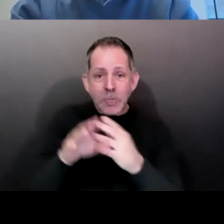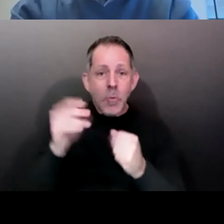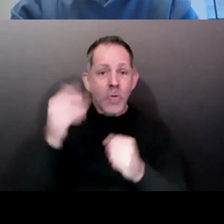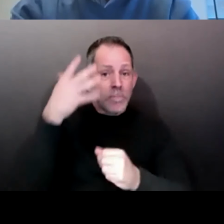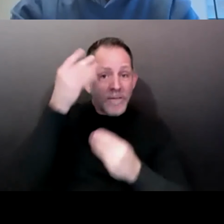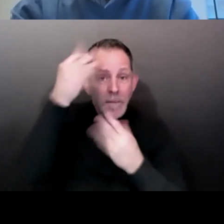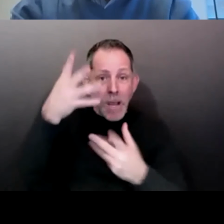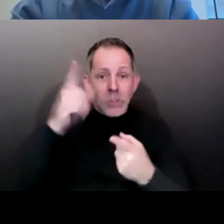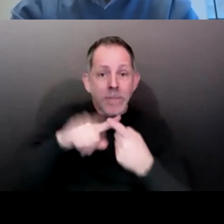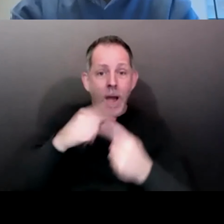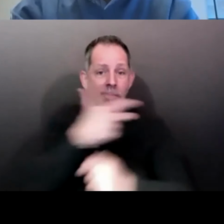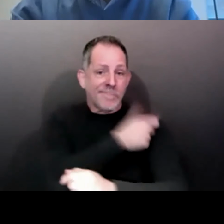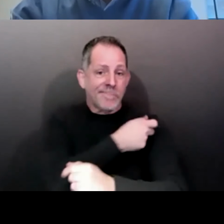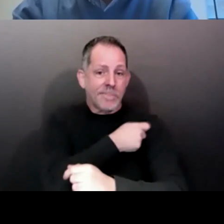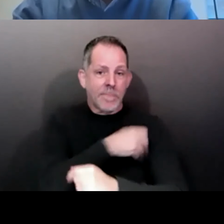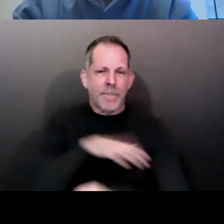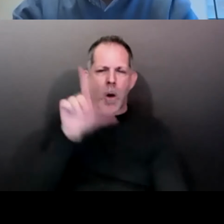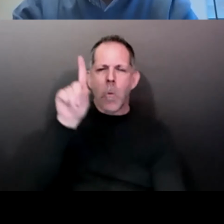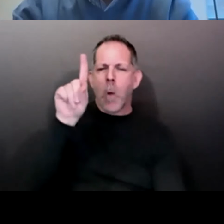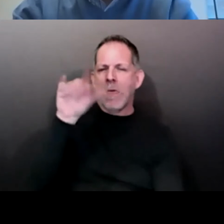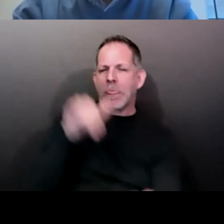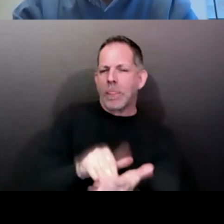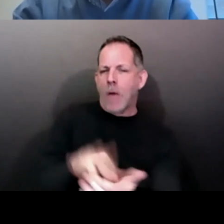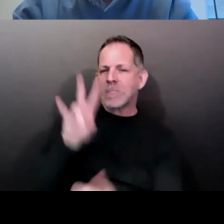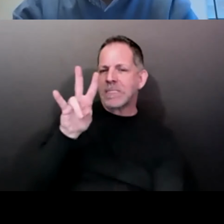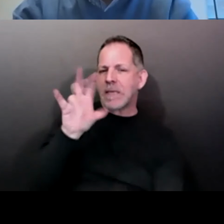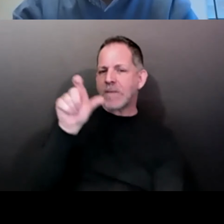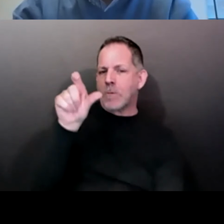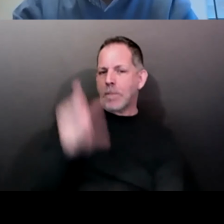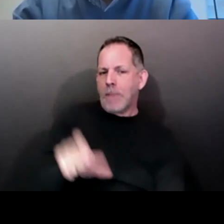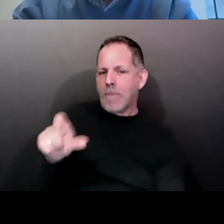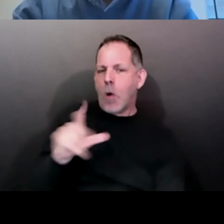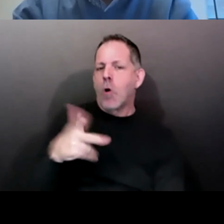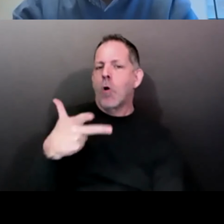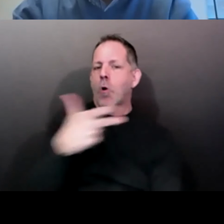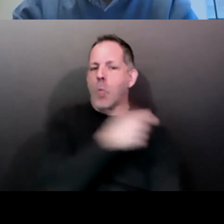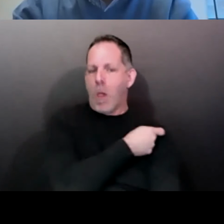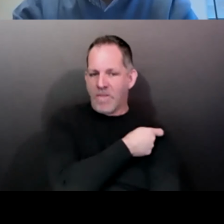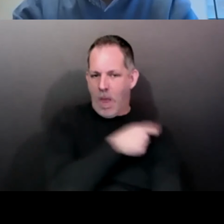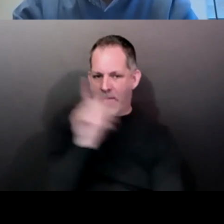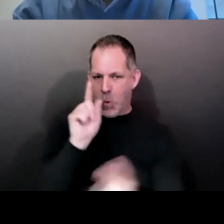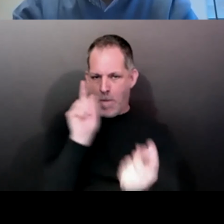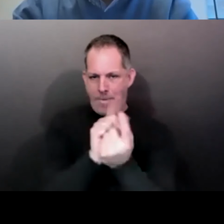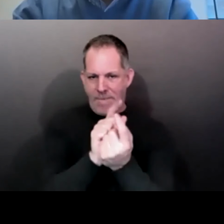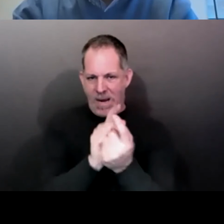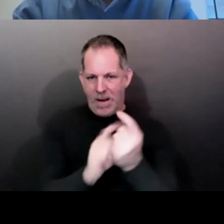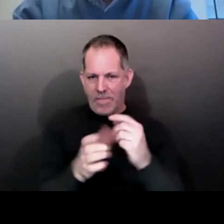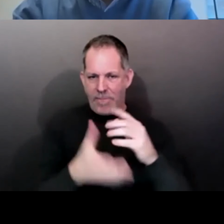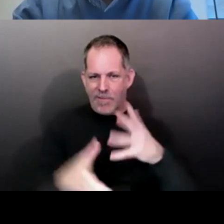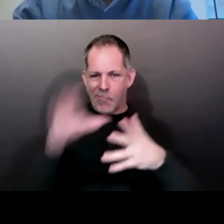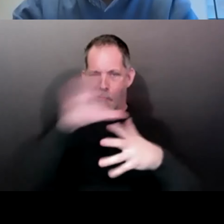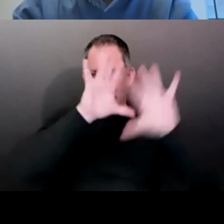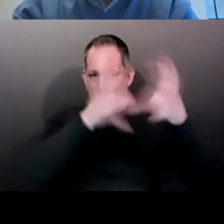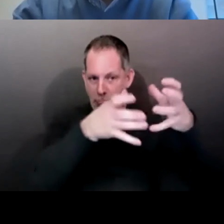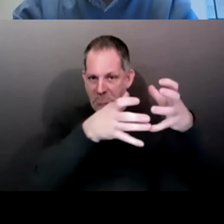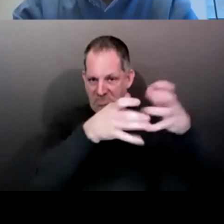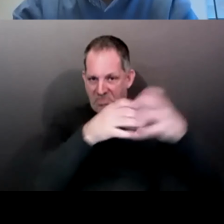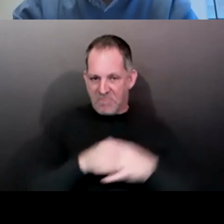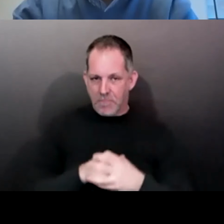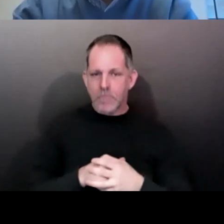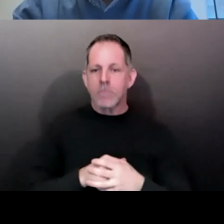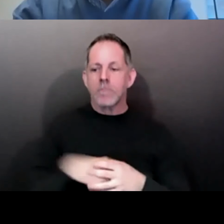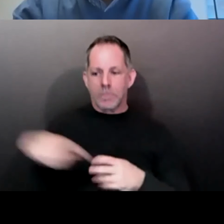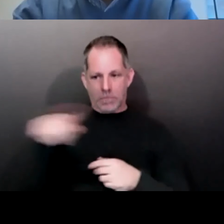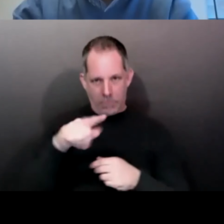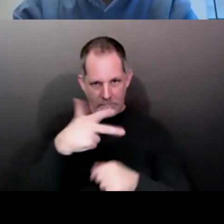who qualified under the eligible criteria, but from marginalized communities that got vaccinated. The health district and along with the